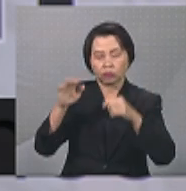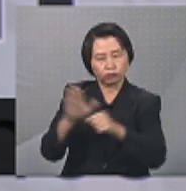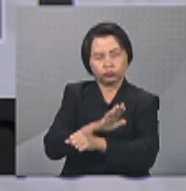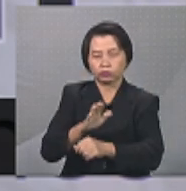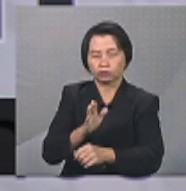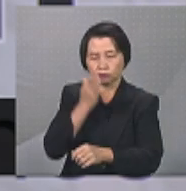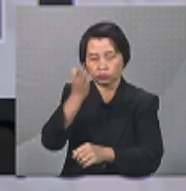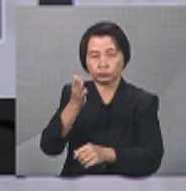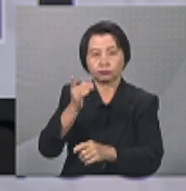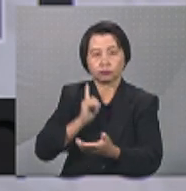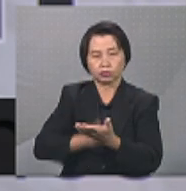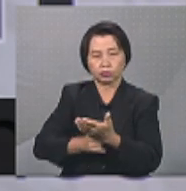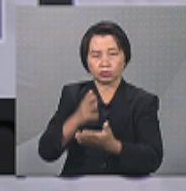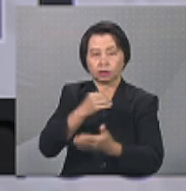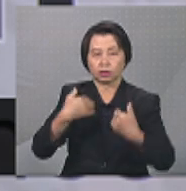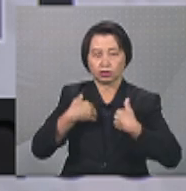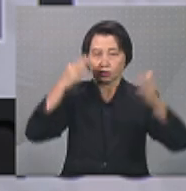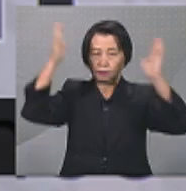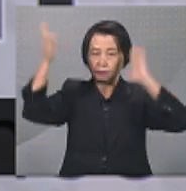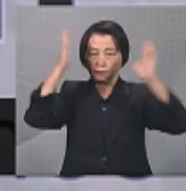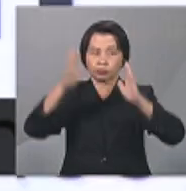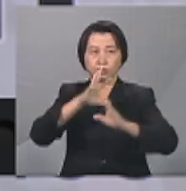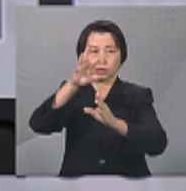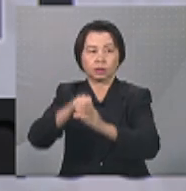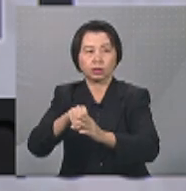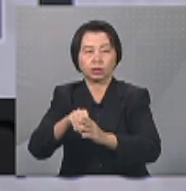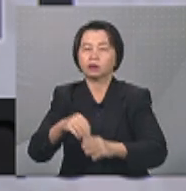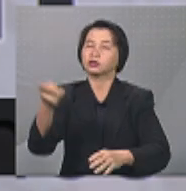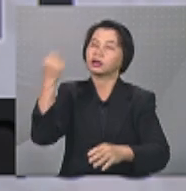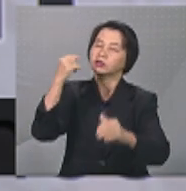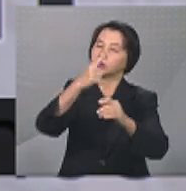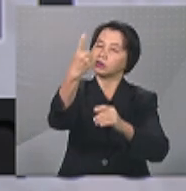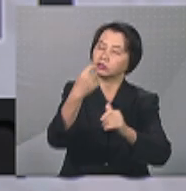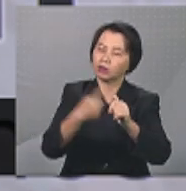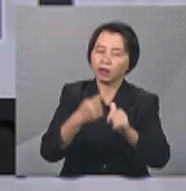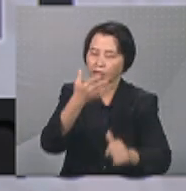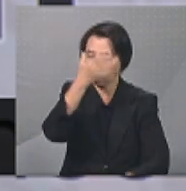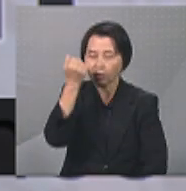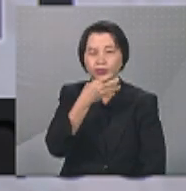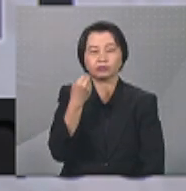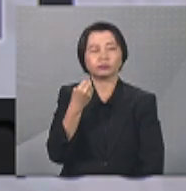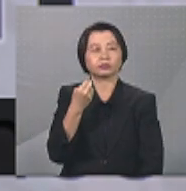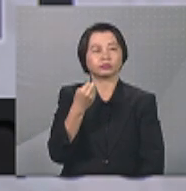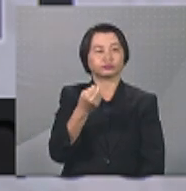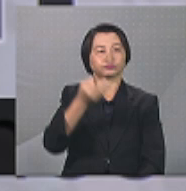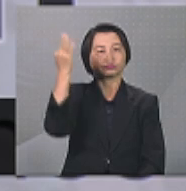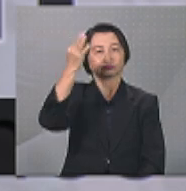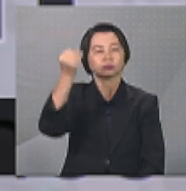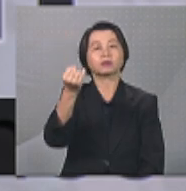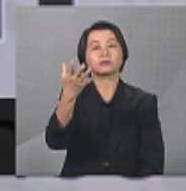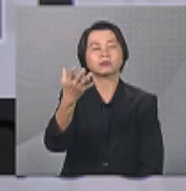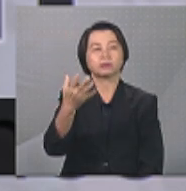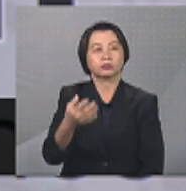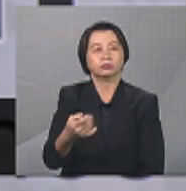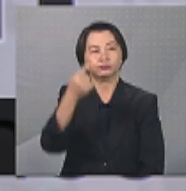and I know we can actually have Malaysia in. What's the first question again? How many foreign migrants have we tested so far and where?